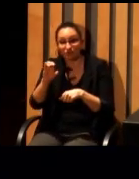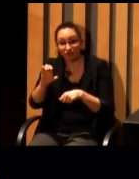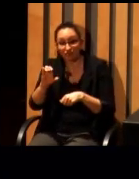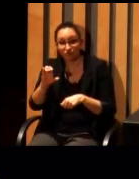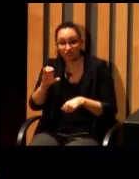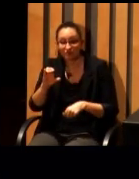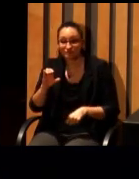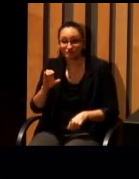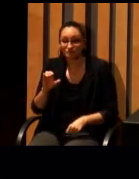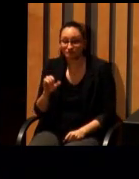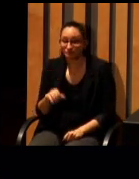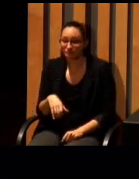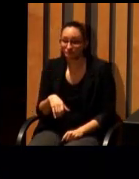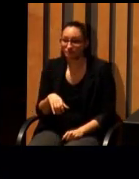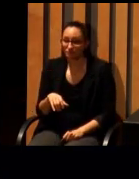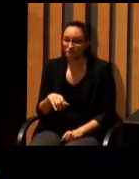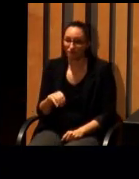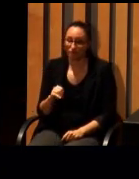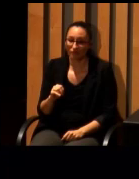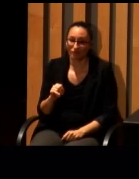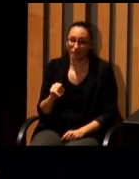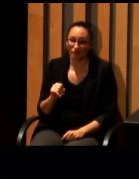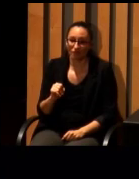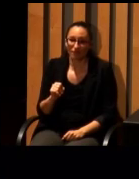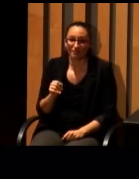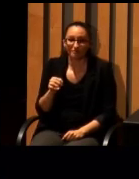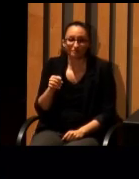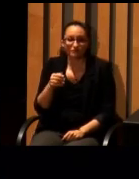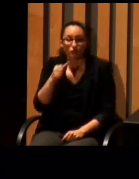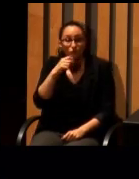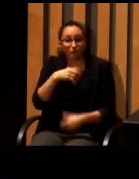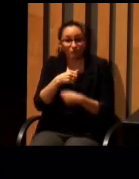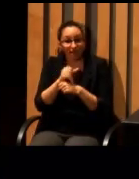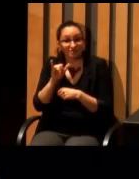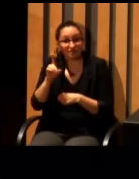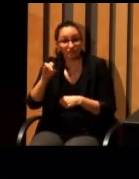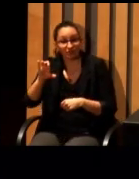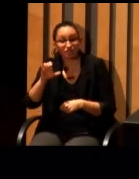Charlene Teeters, who helped get, who was a graduate student in Illinois when